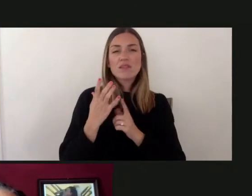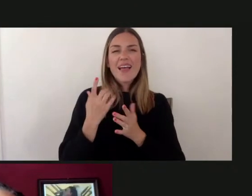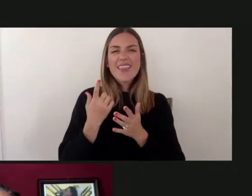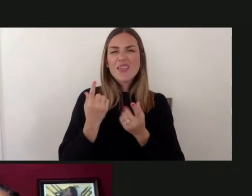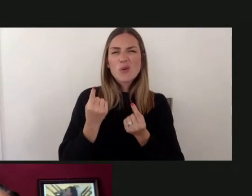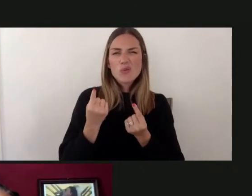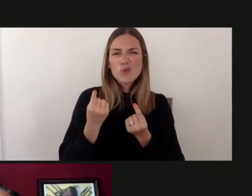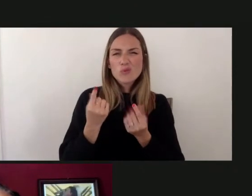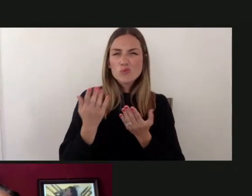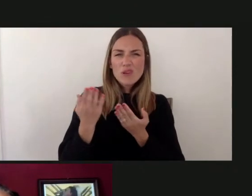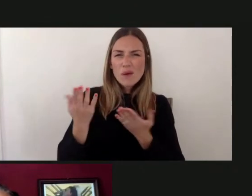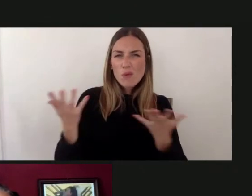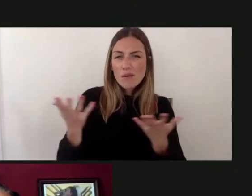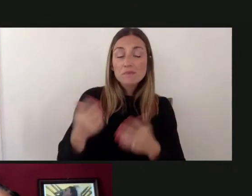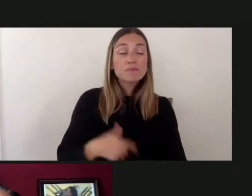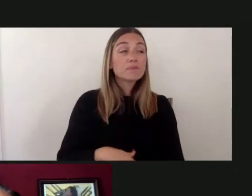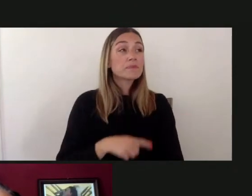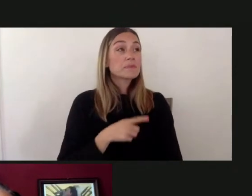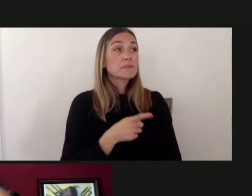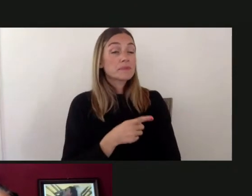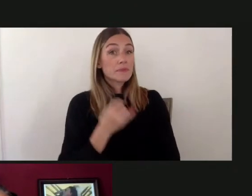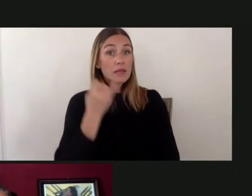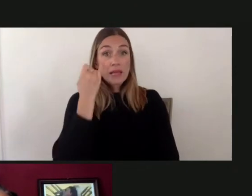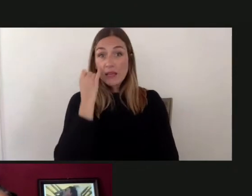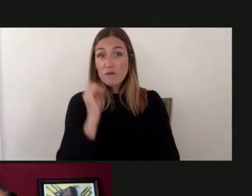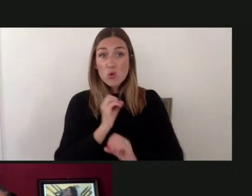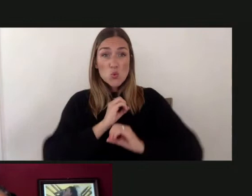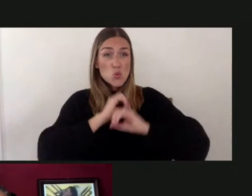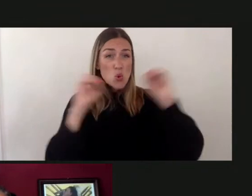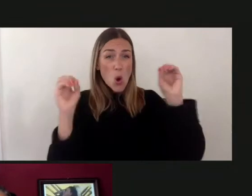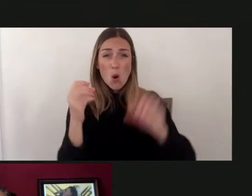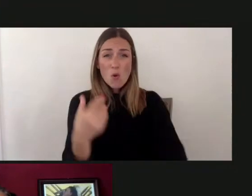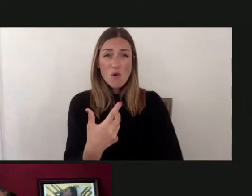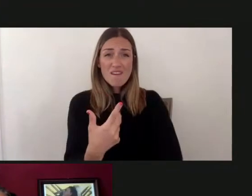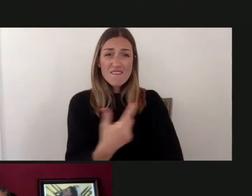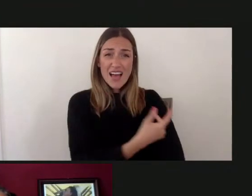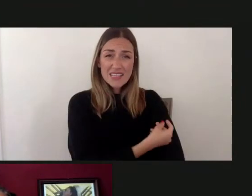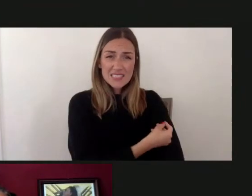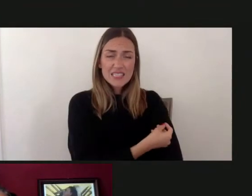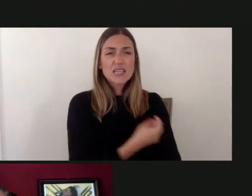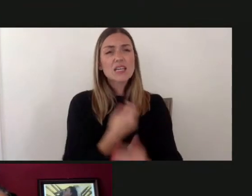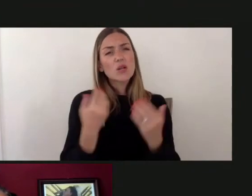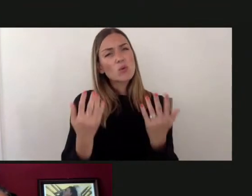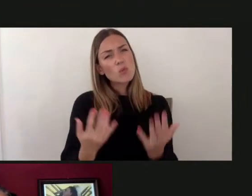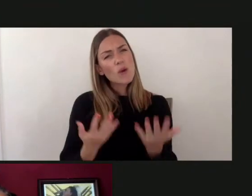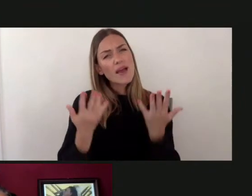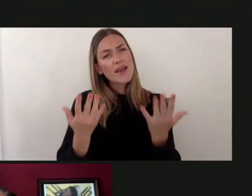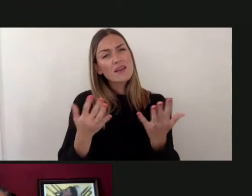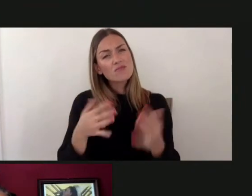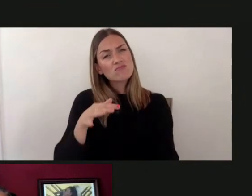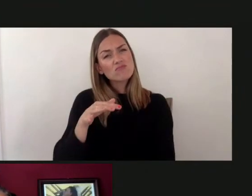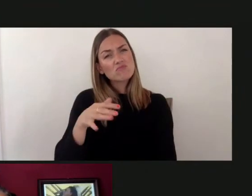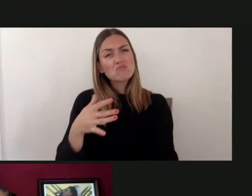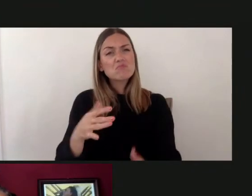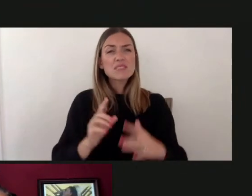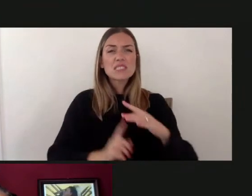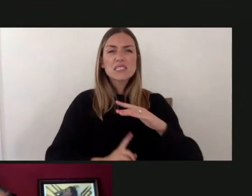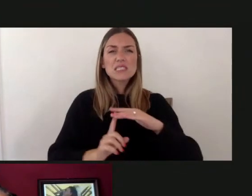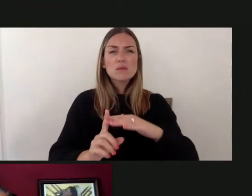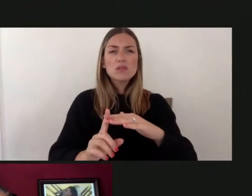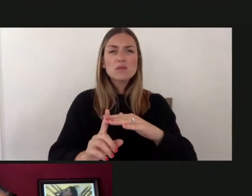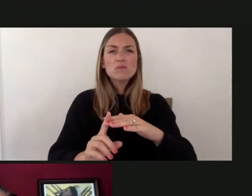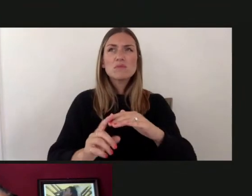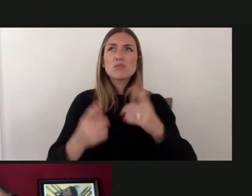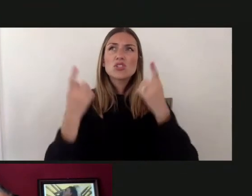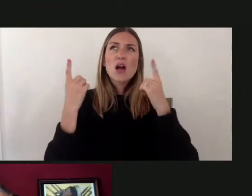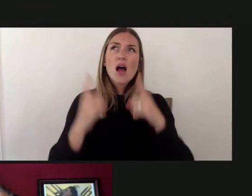recommendation? So if you are unvaccinated, you should wait about, those symptoms should come in 2